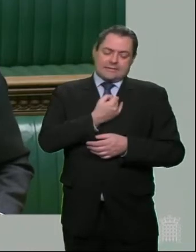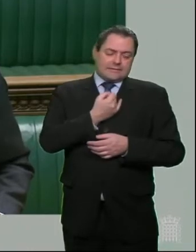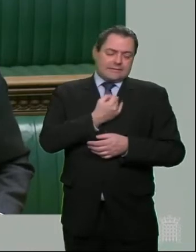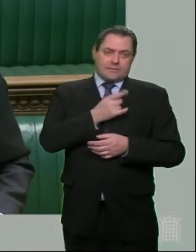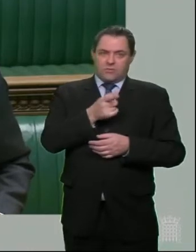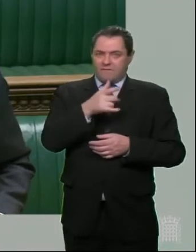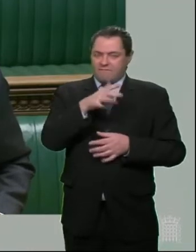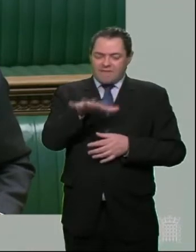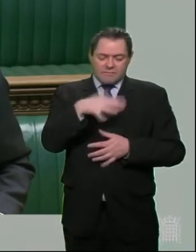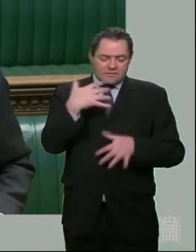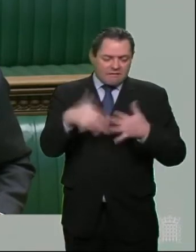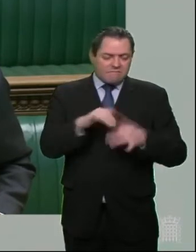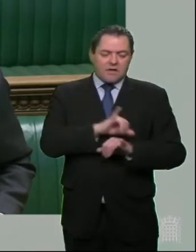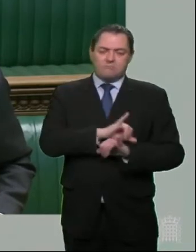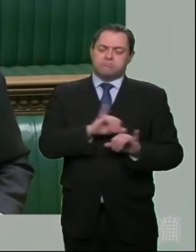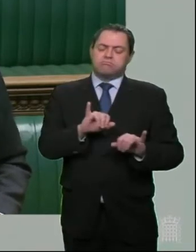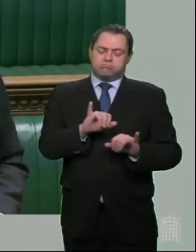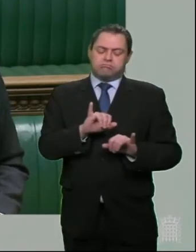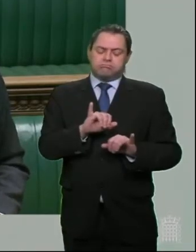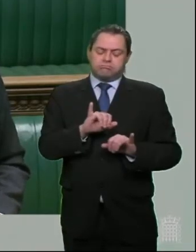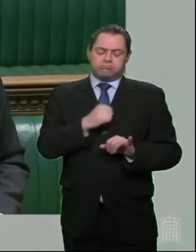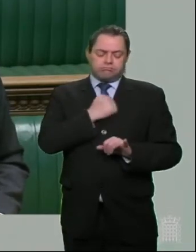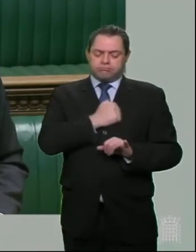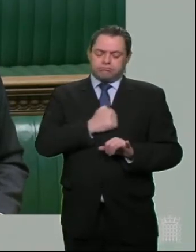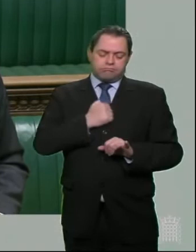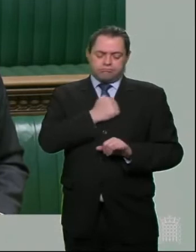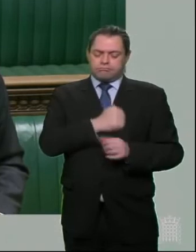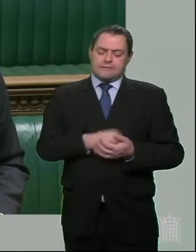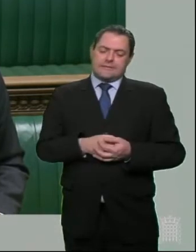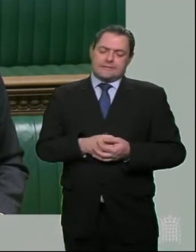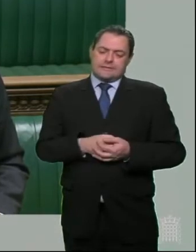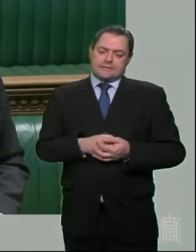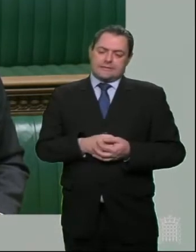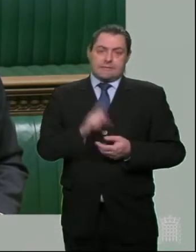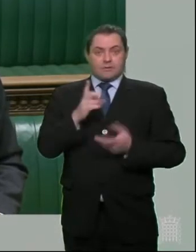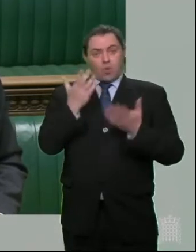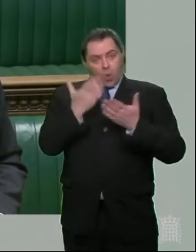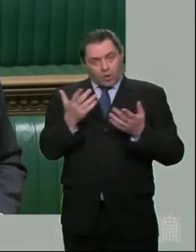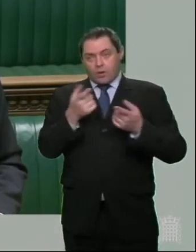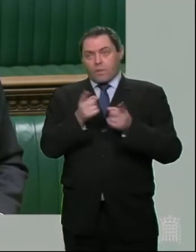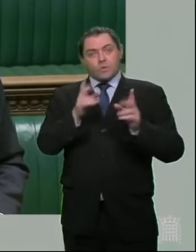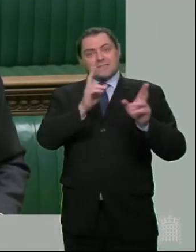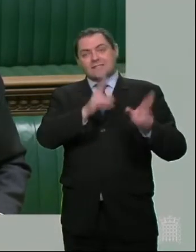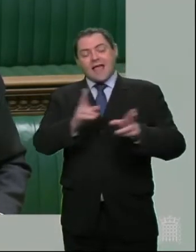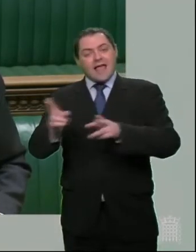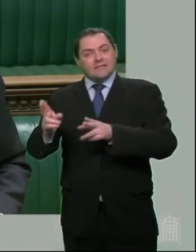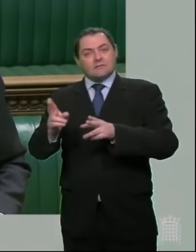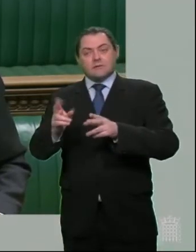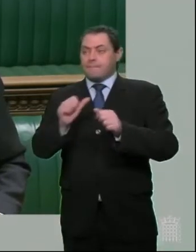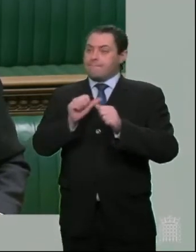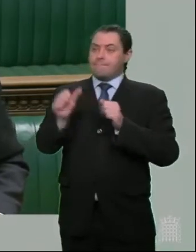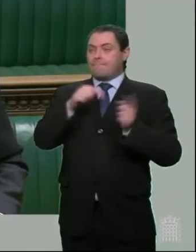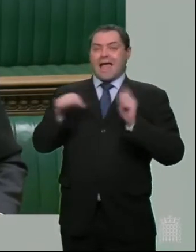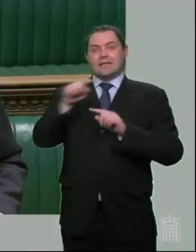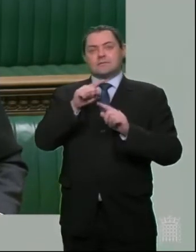families, Mr. Speaker. But I think the best thing that we can do to honour the memory of those who have died and to